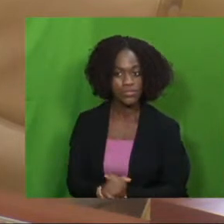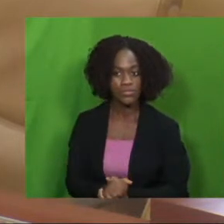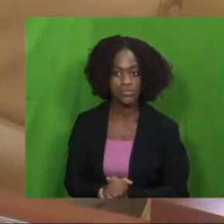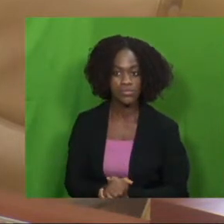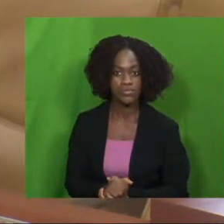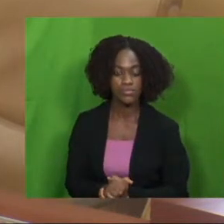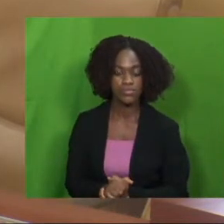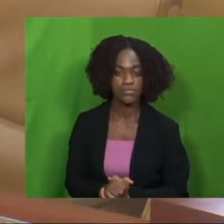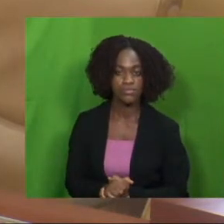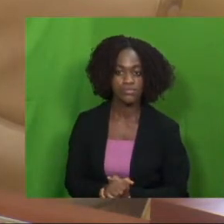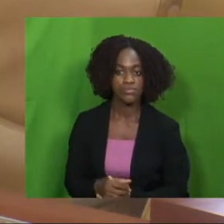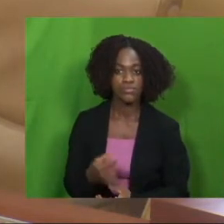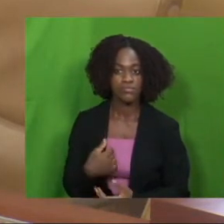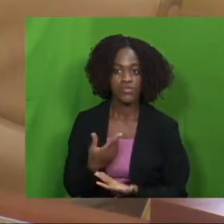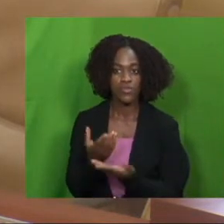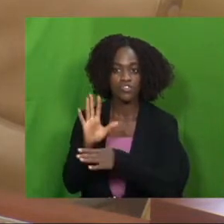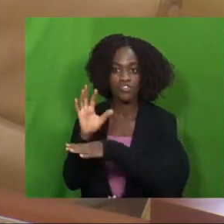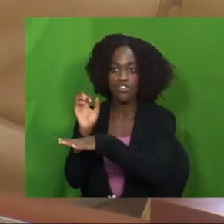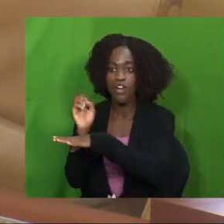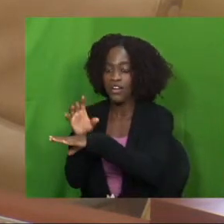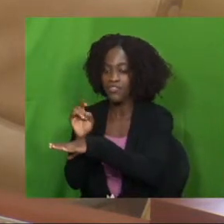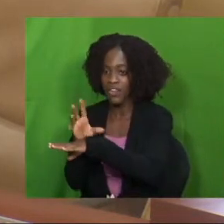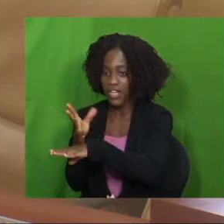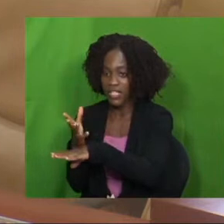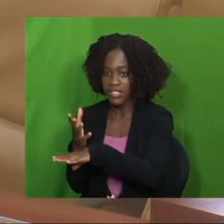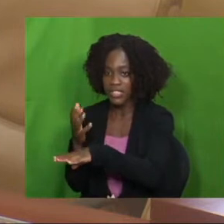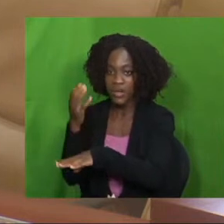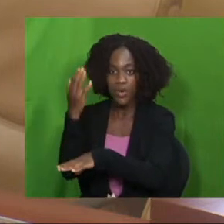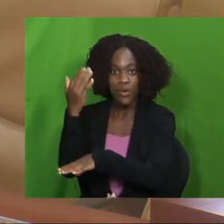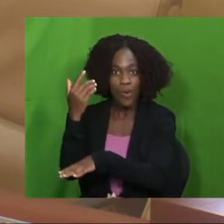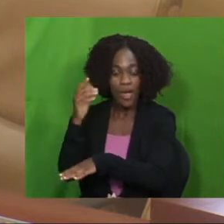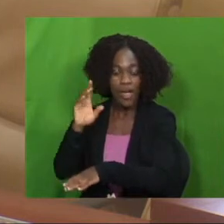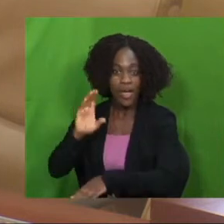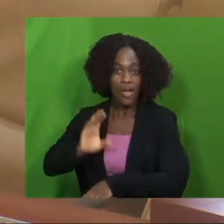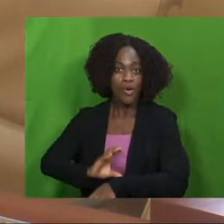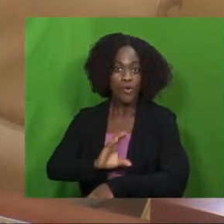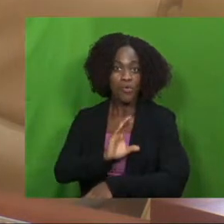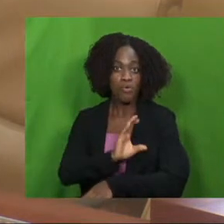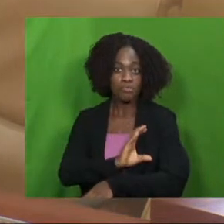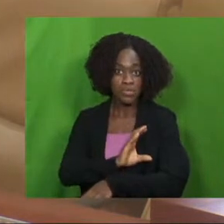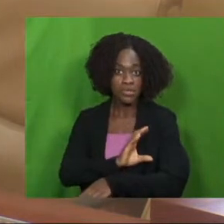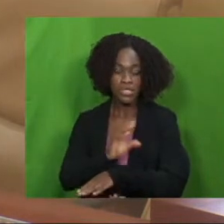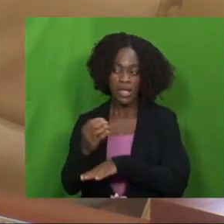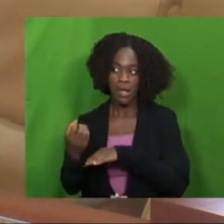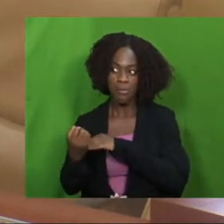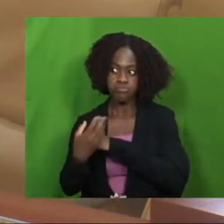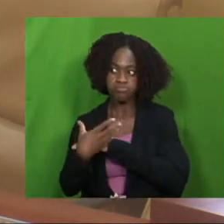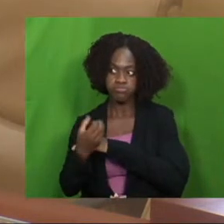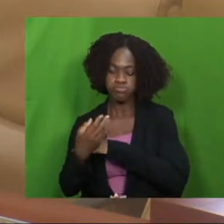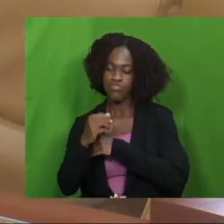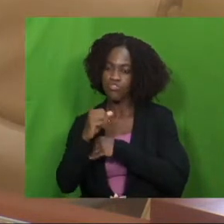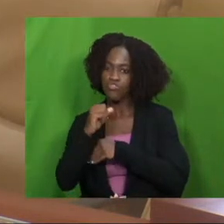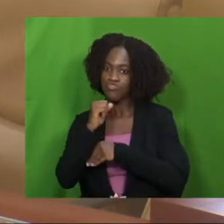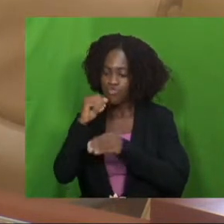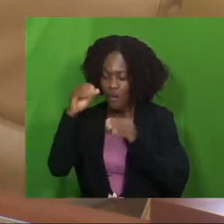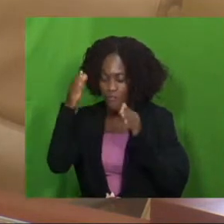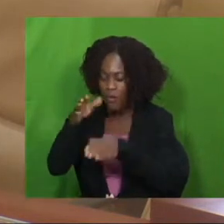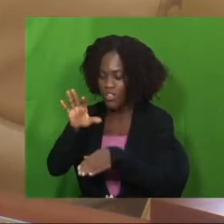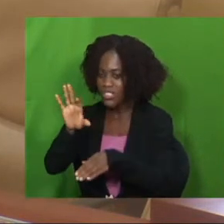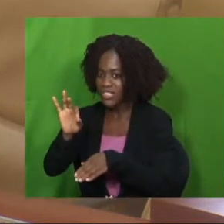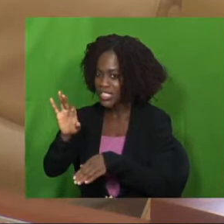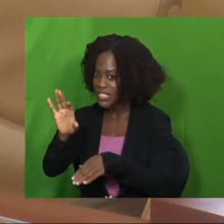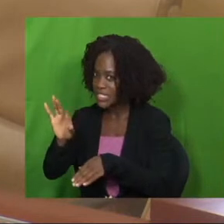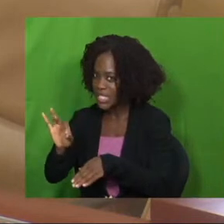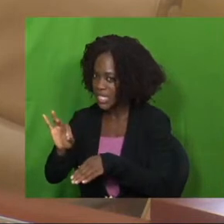So I'm seeking your guidance on this because at the committee we were advised to not look at the 99 but the entire